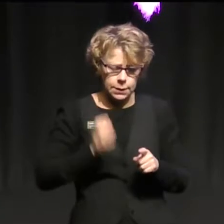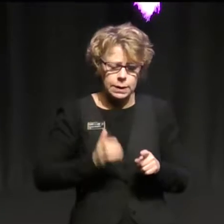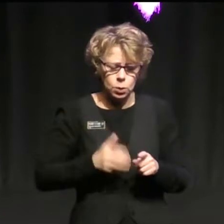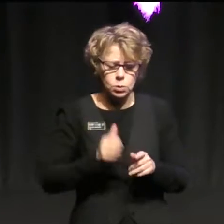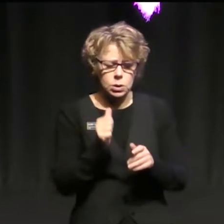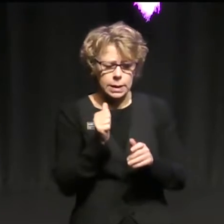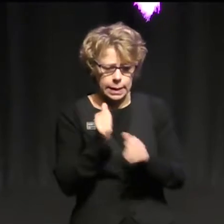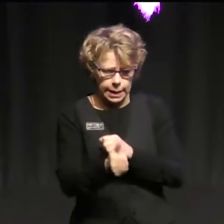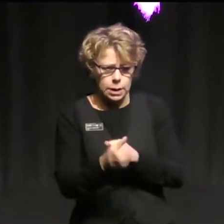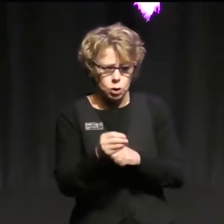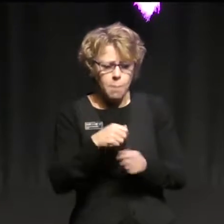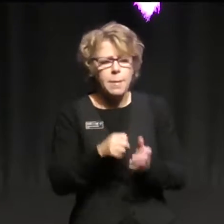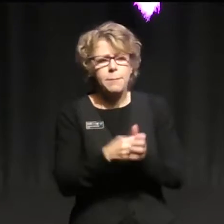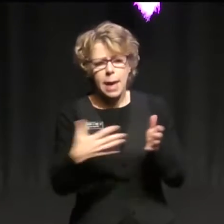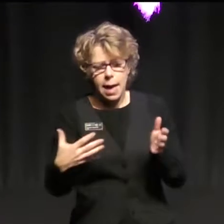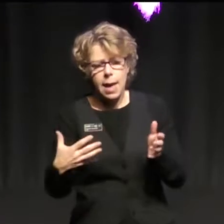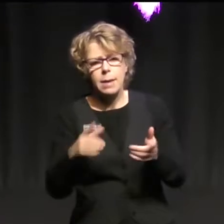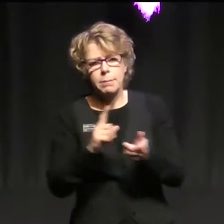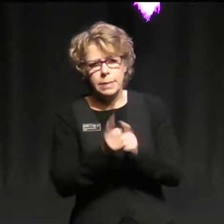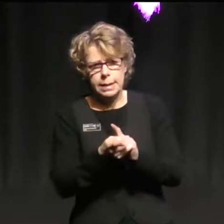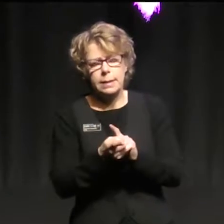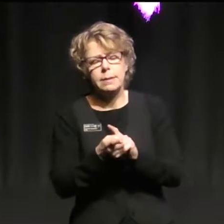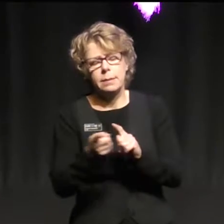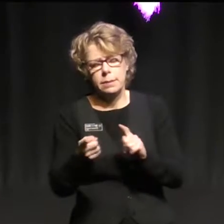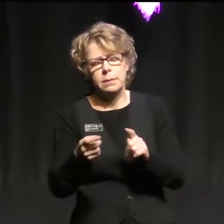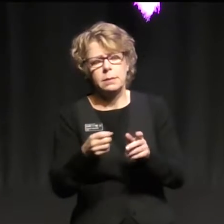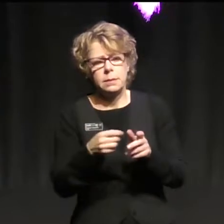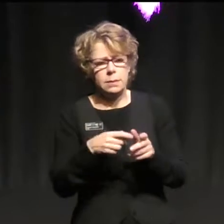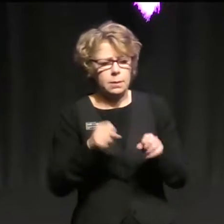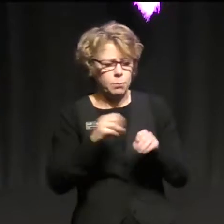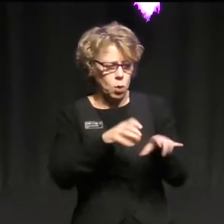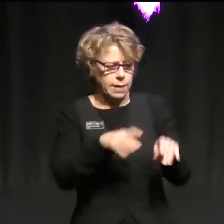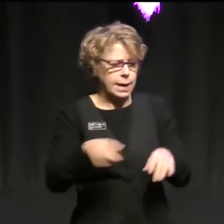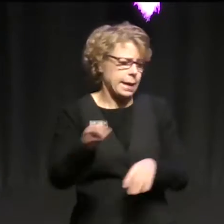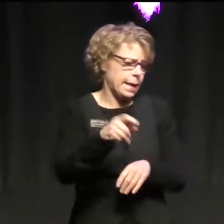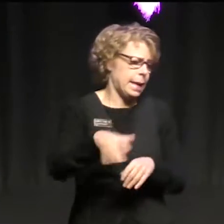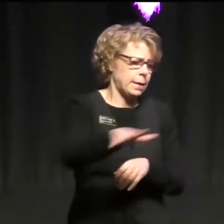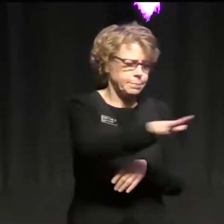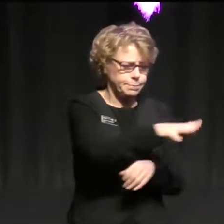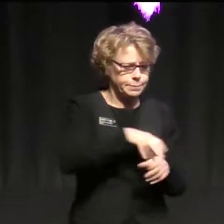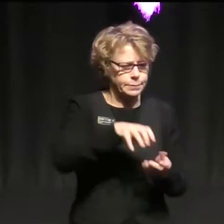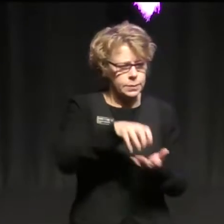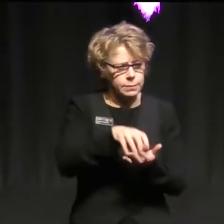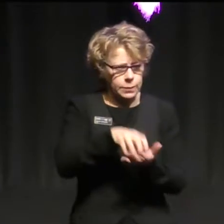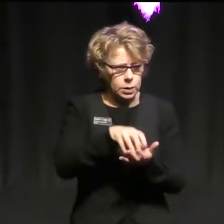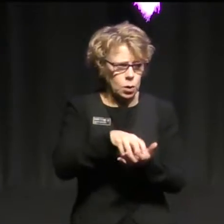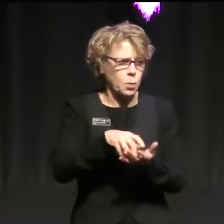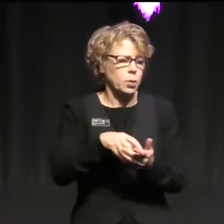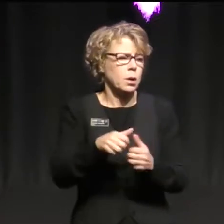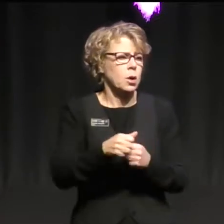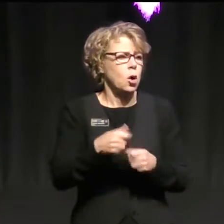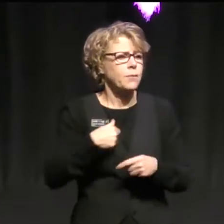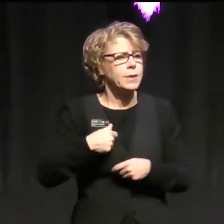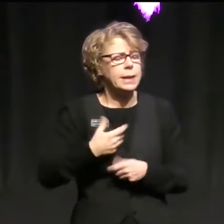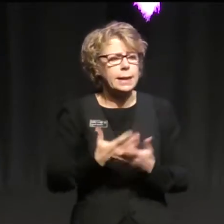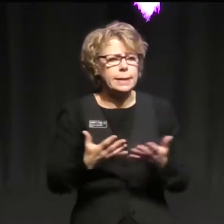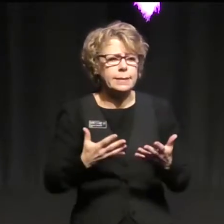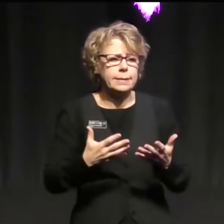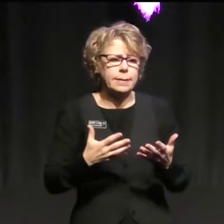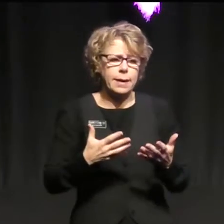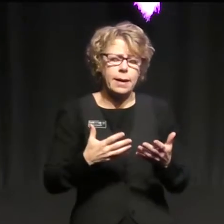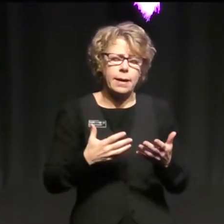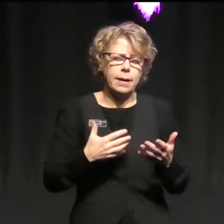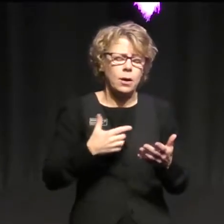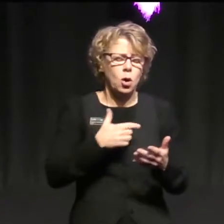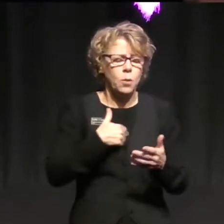major difference in our approach to organizing is that we are not organizing here to fight against an